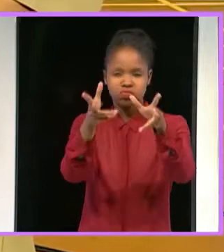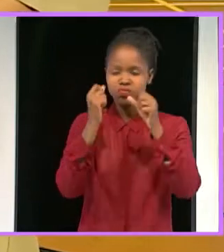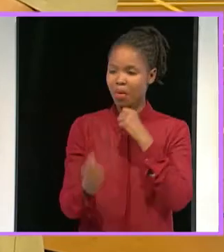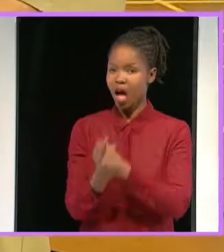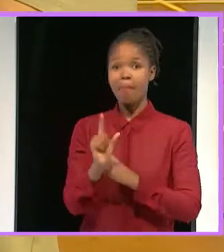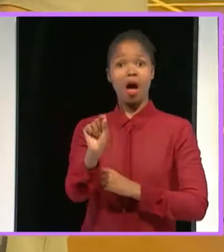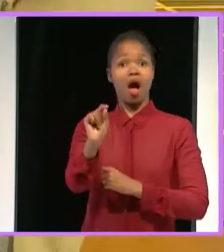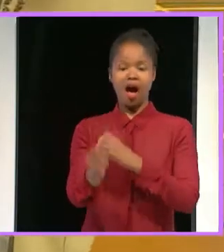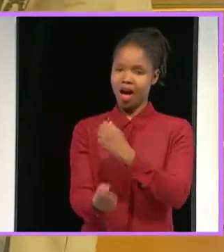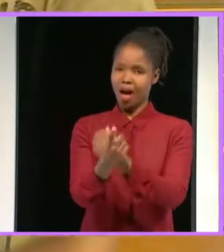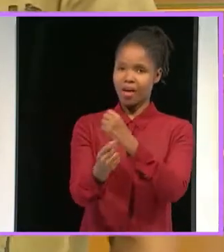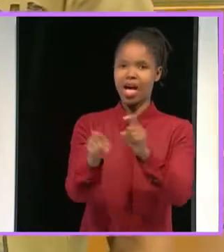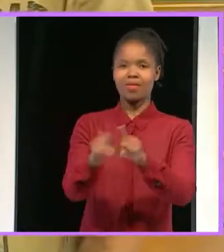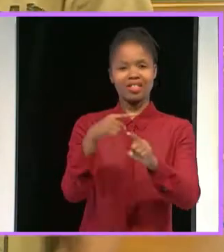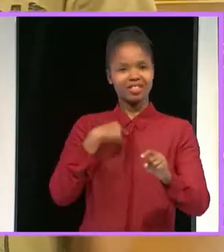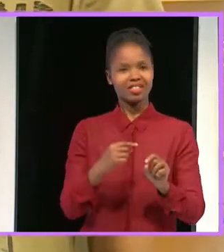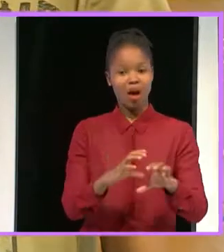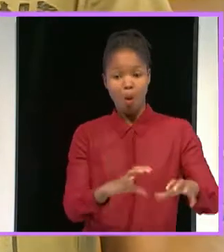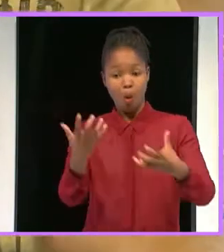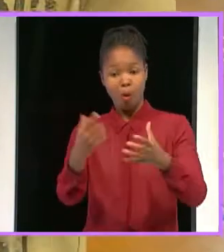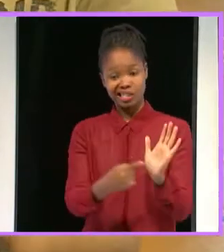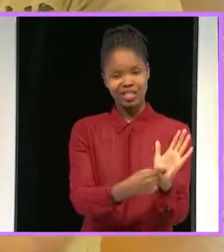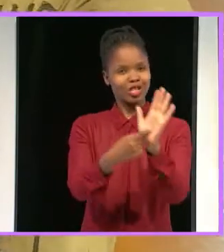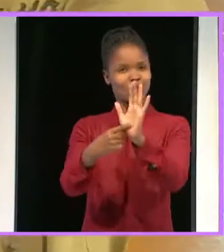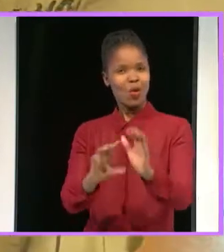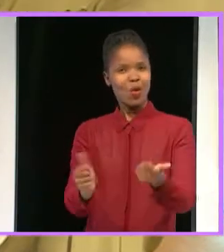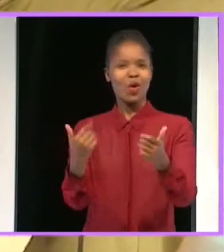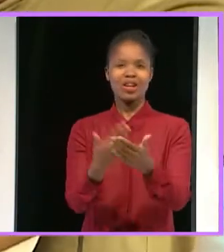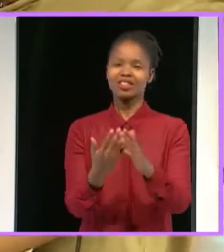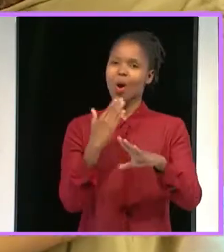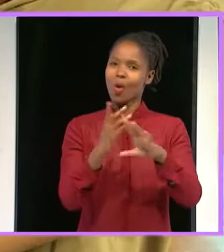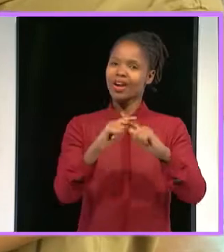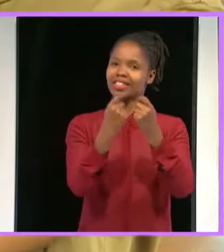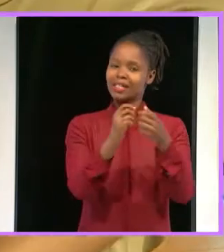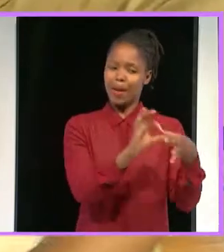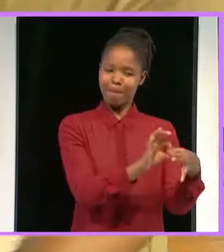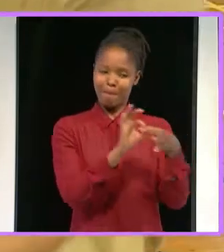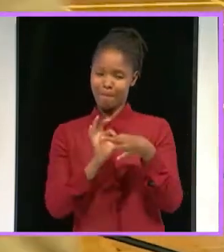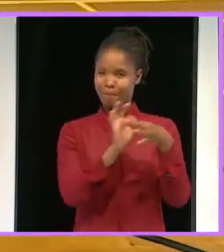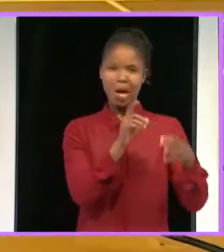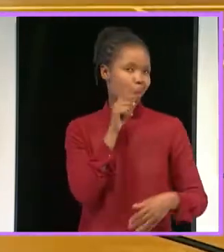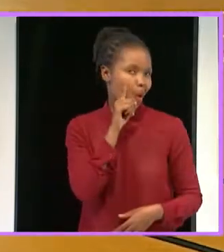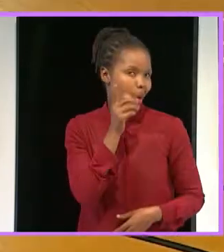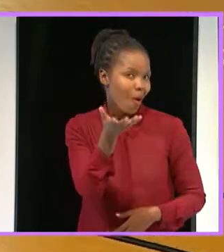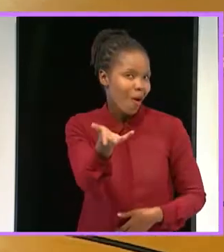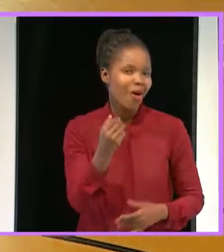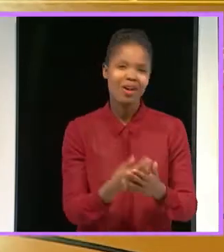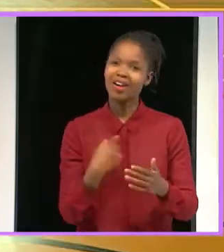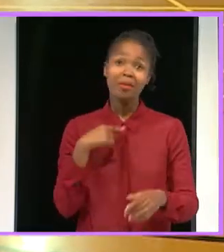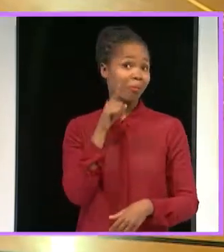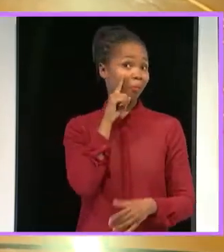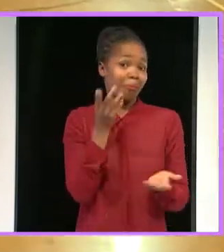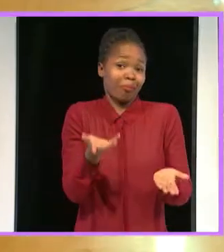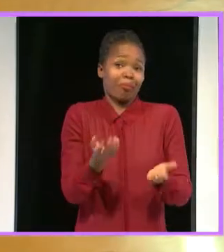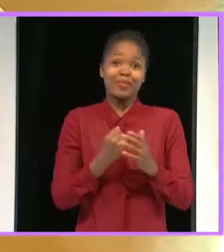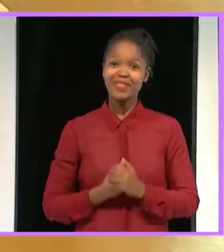happens right now. But hey, Sam is gonna show you something. Sam, Yes, show us something. this is our teamwork, Chief, yeah? Okay, let's see. Sam is showing us Arboni.